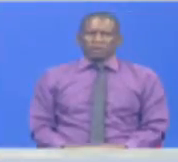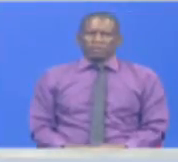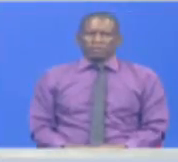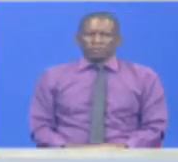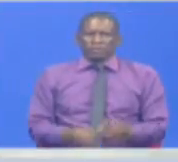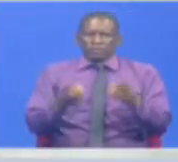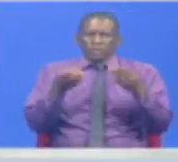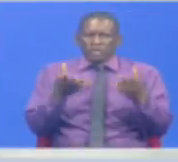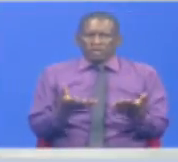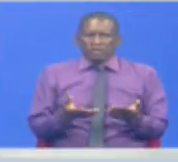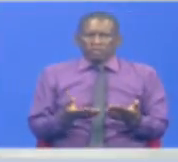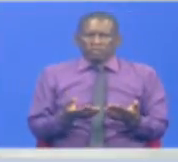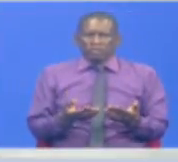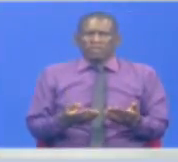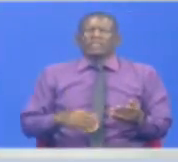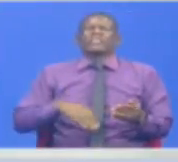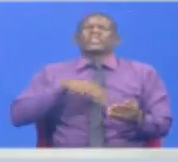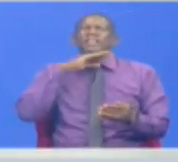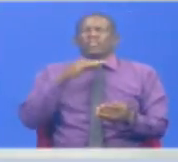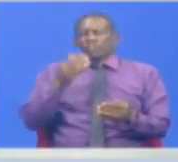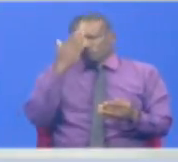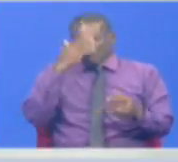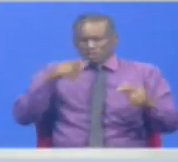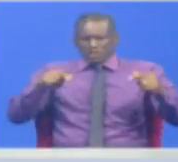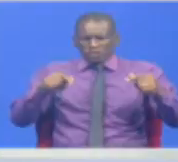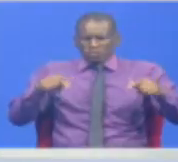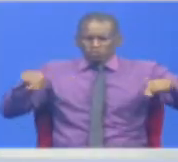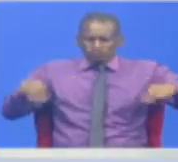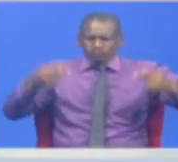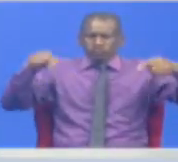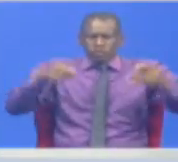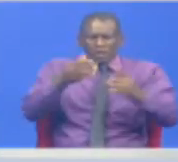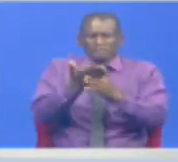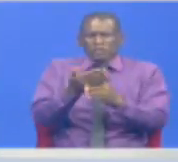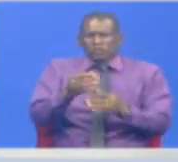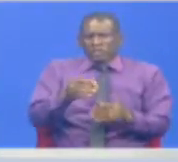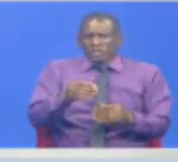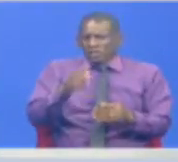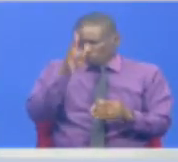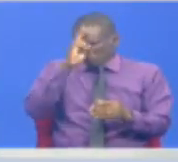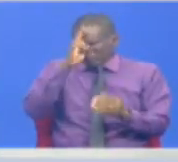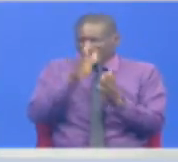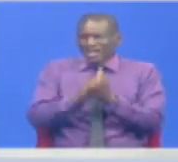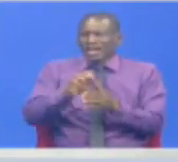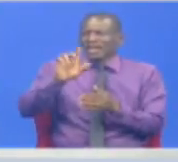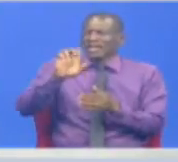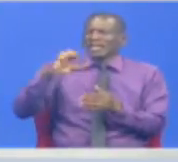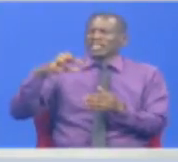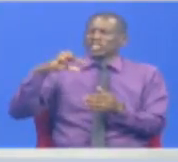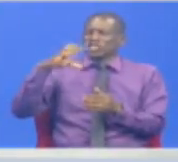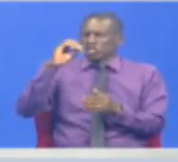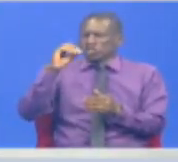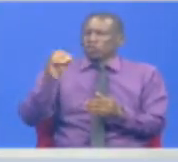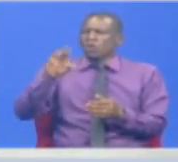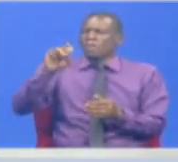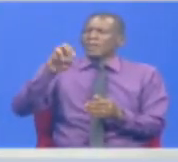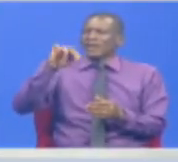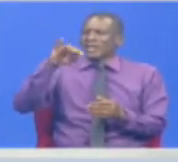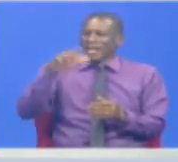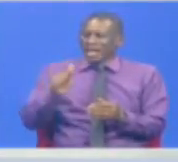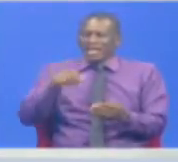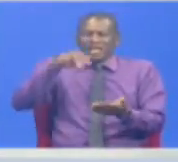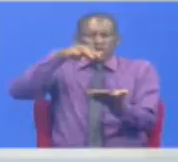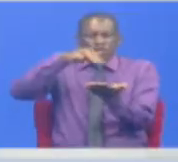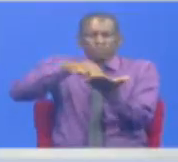The death toll from the Monday clash between police and Legio Maria adherents at Gotkweru in Migori County has risen